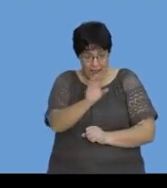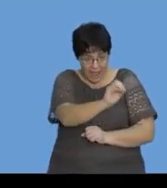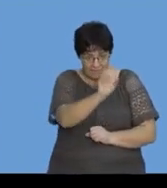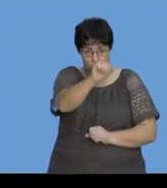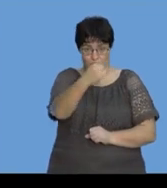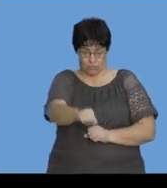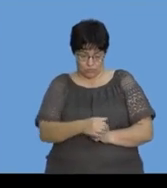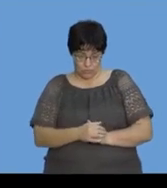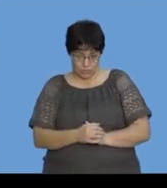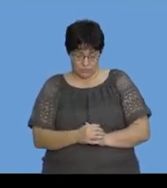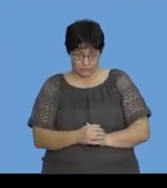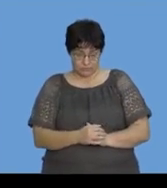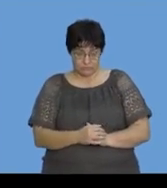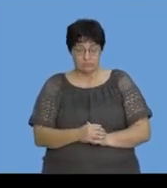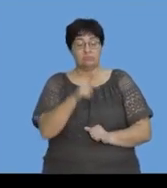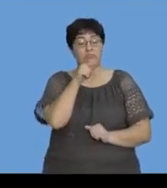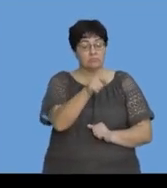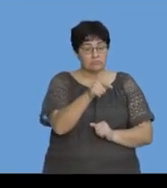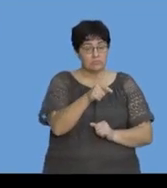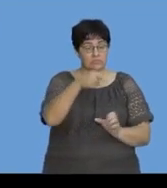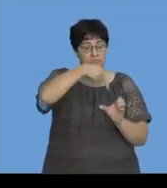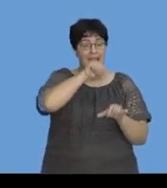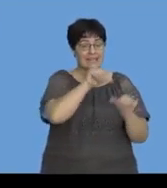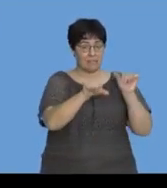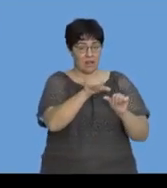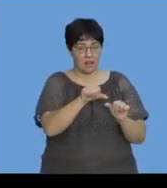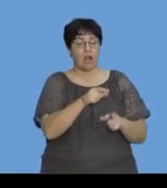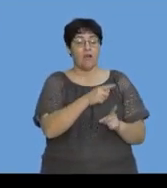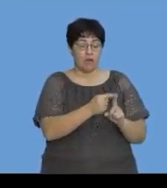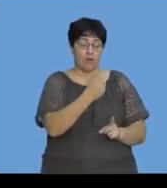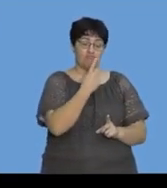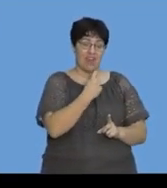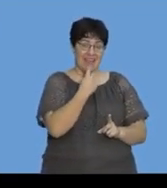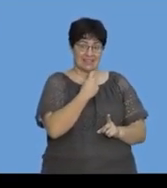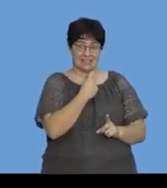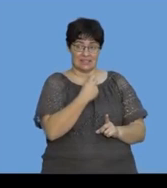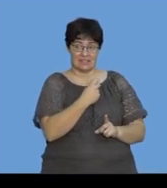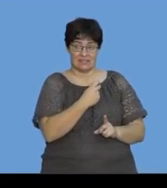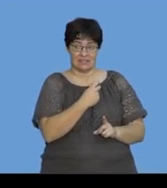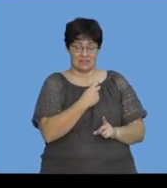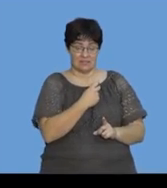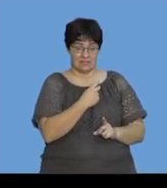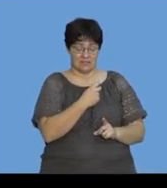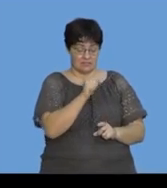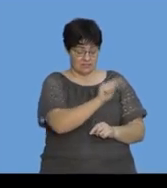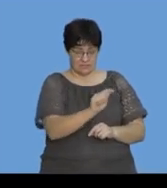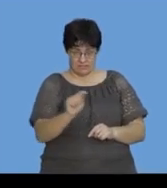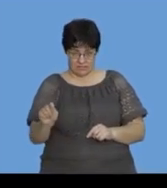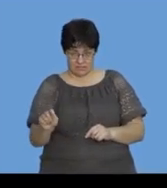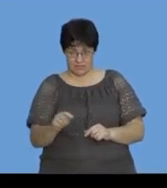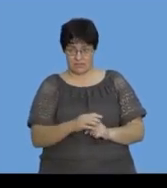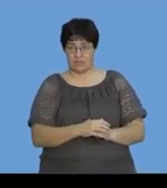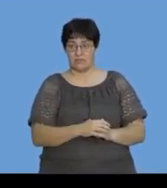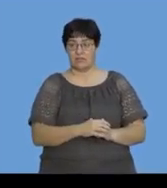virus or not. Now, most important, if the chemical indicator changes from red, so